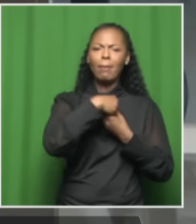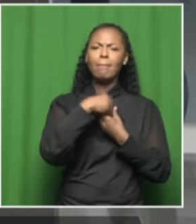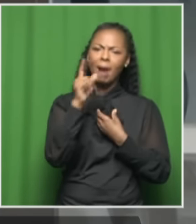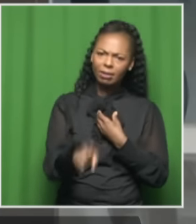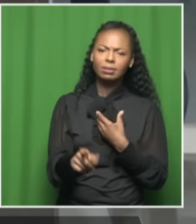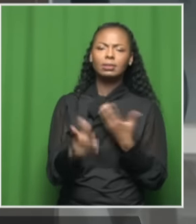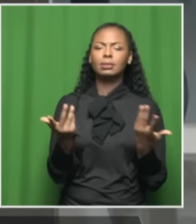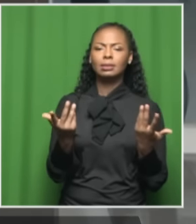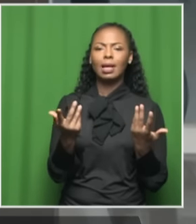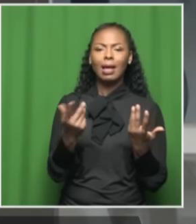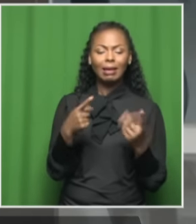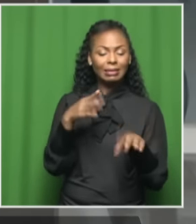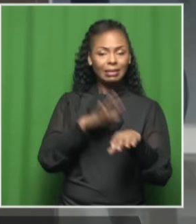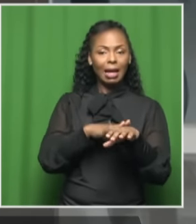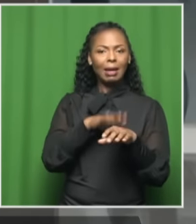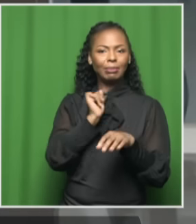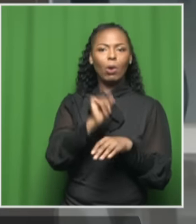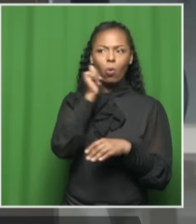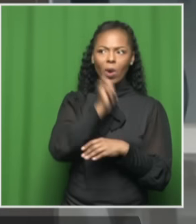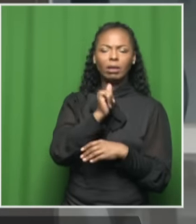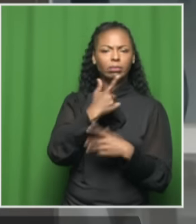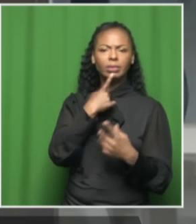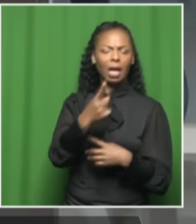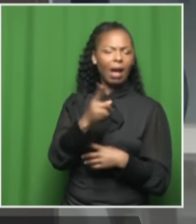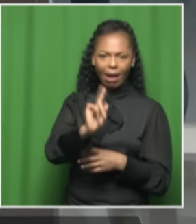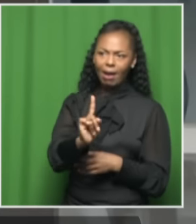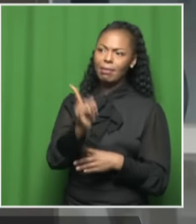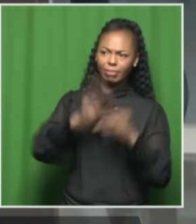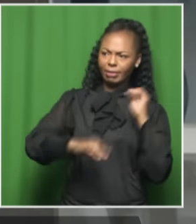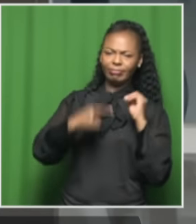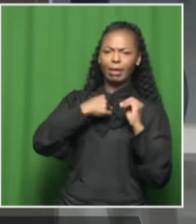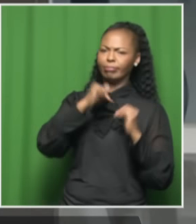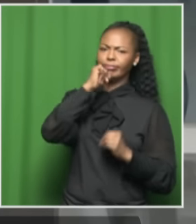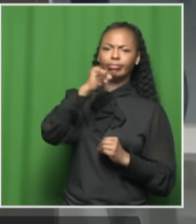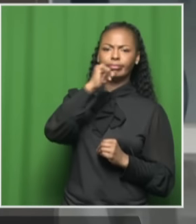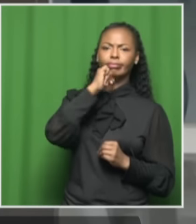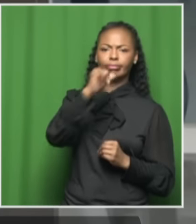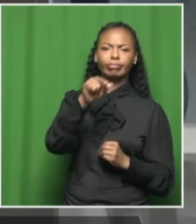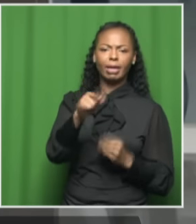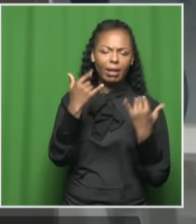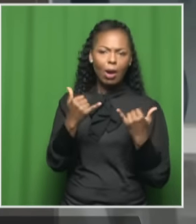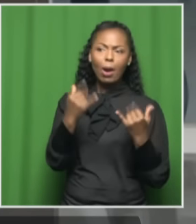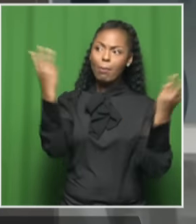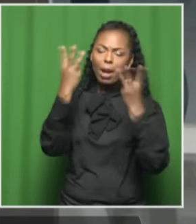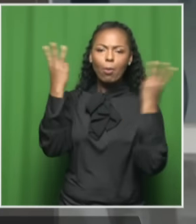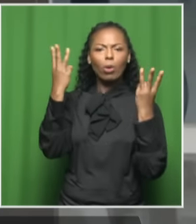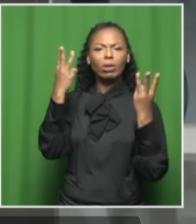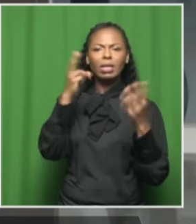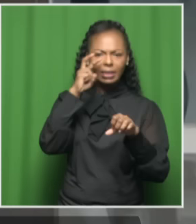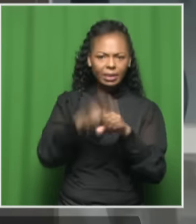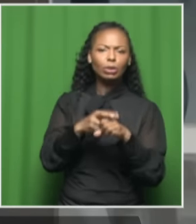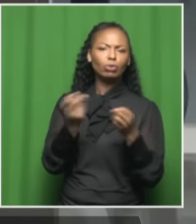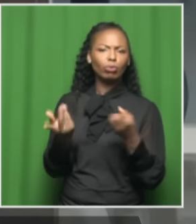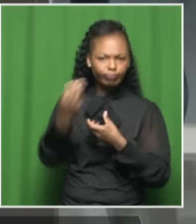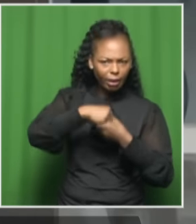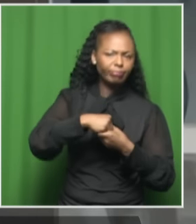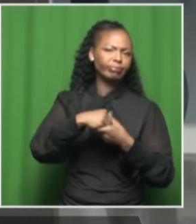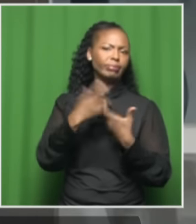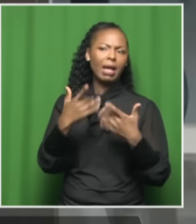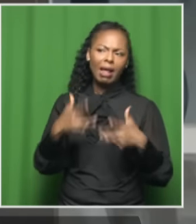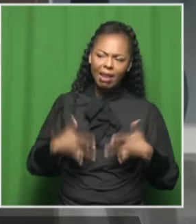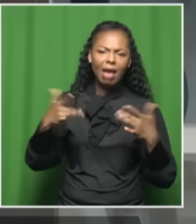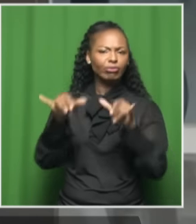conviction. And he believed that our creation is a package, and nobody was created in isolation, that all people deserve to live, you know, in